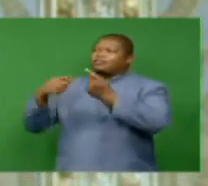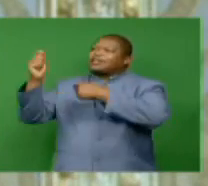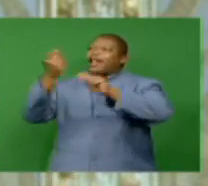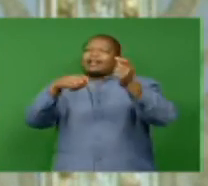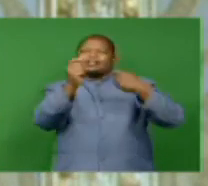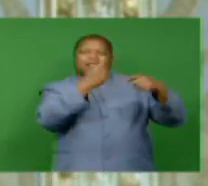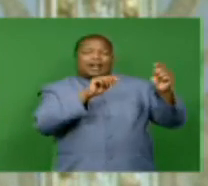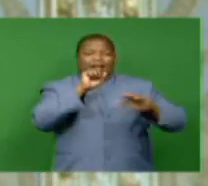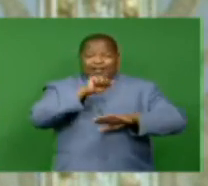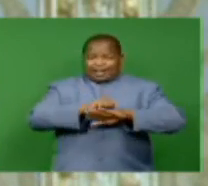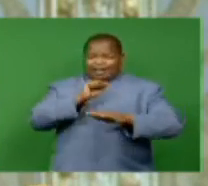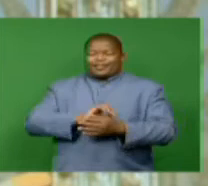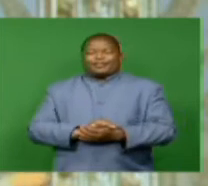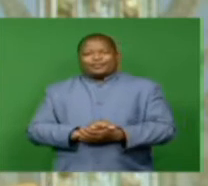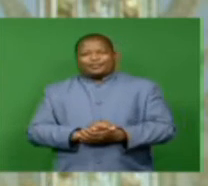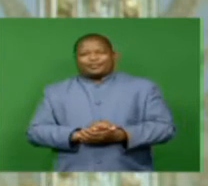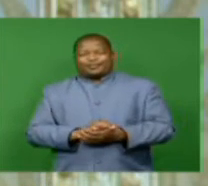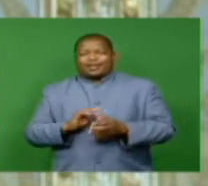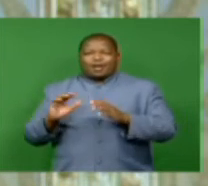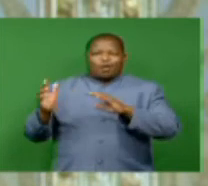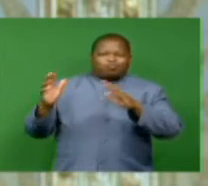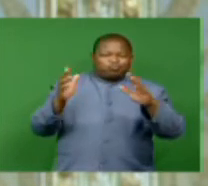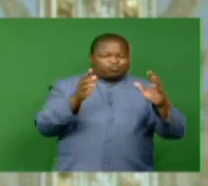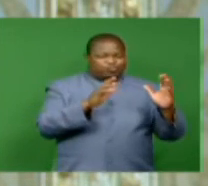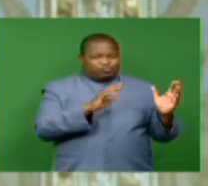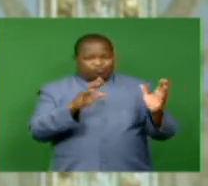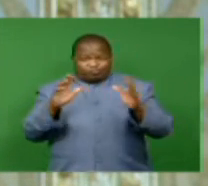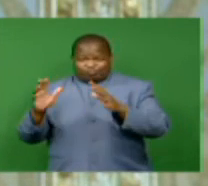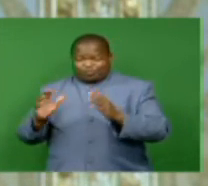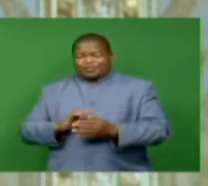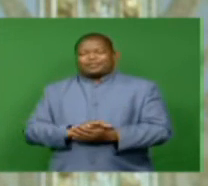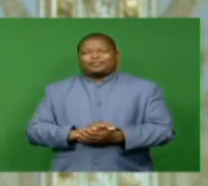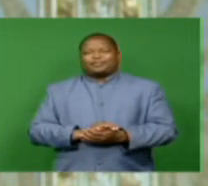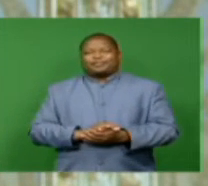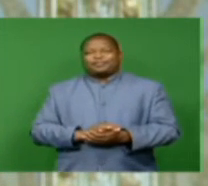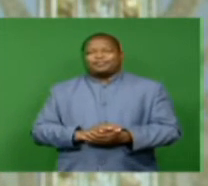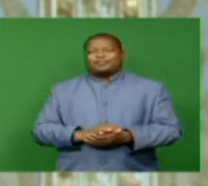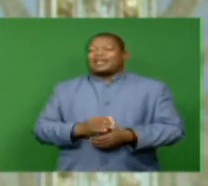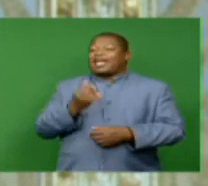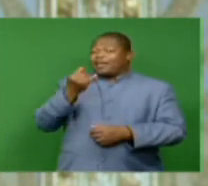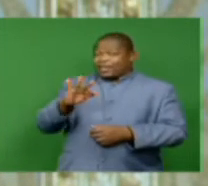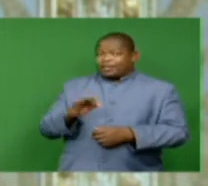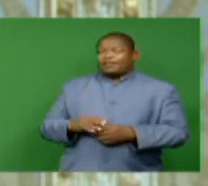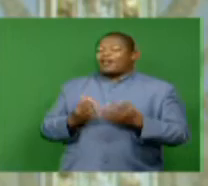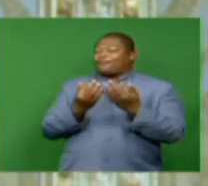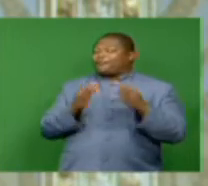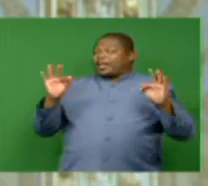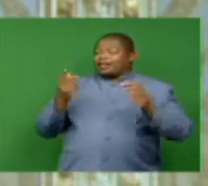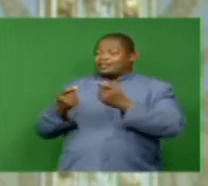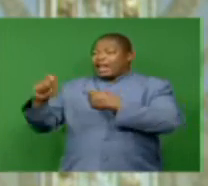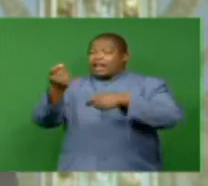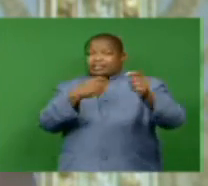This will fast-track the realization of the African Union Agenda 2063